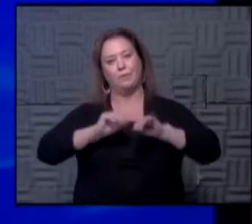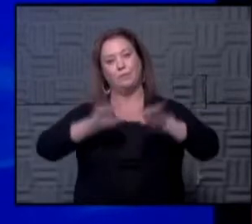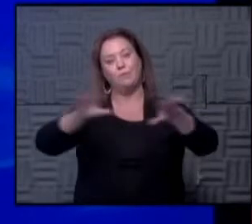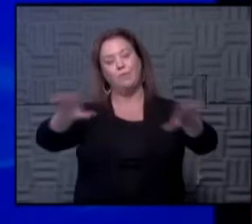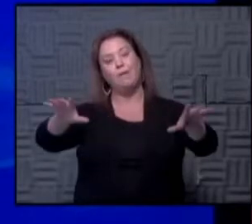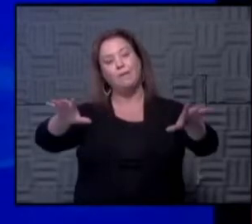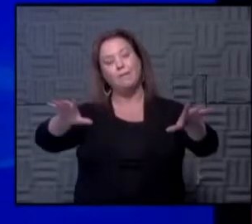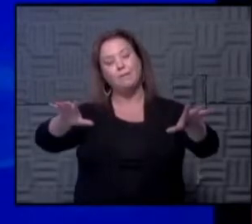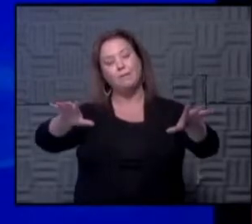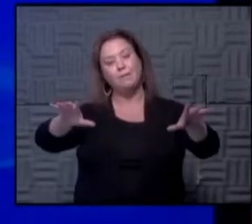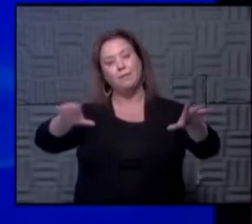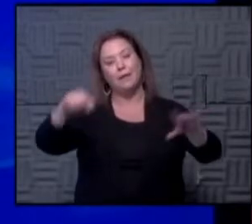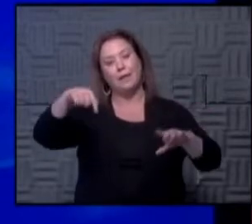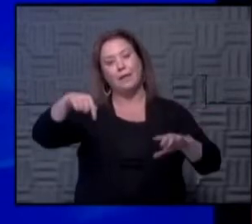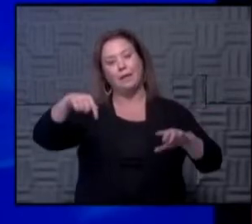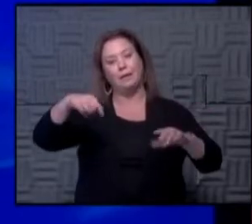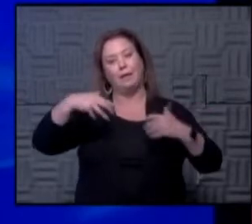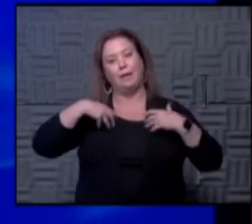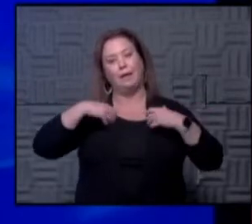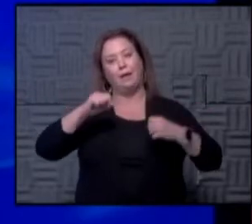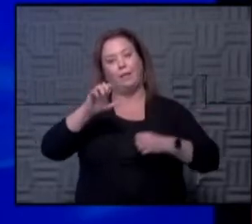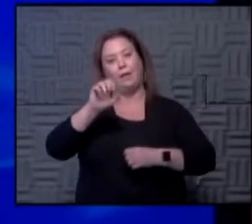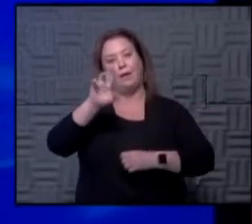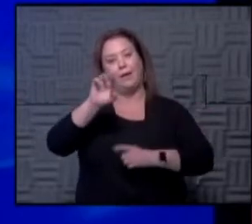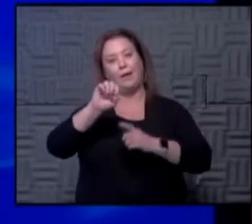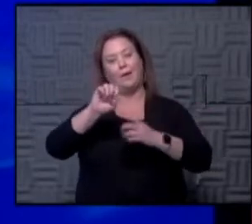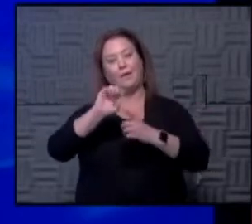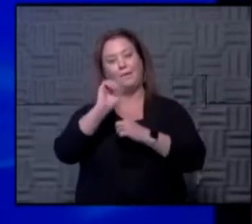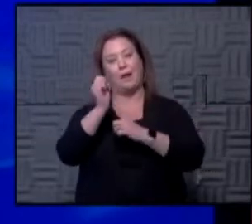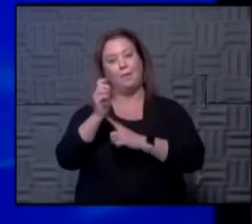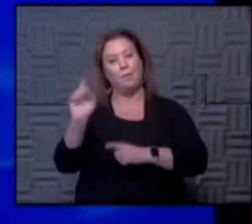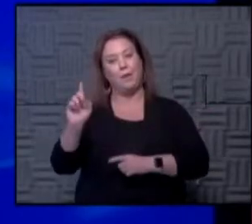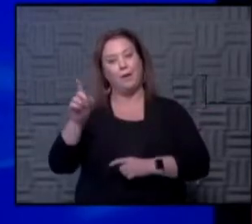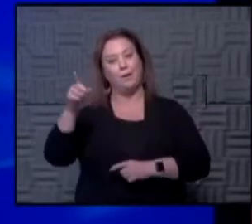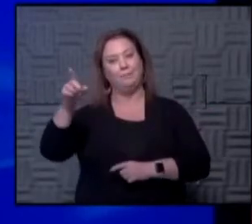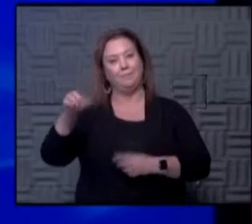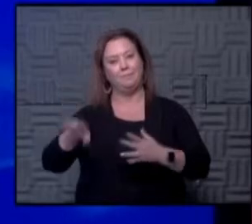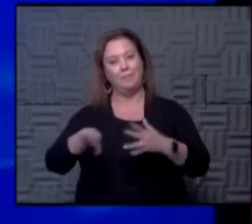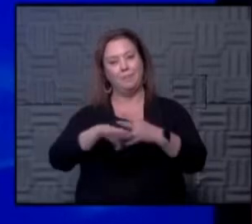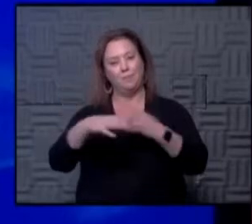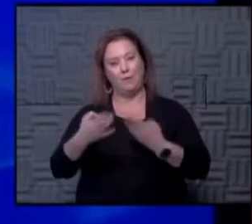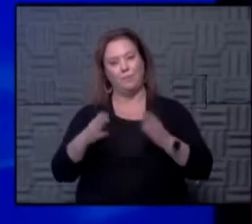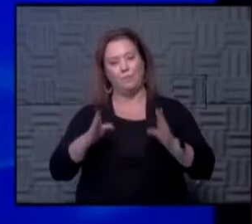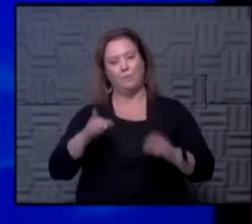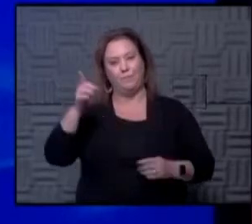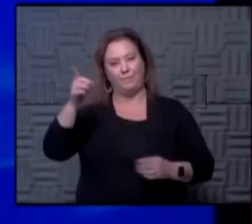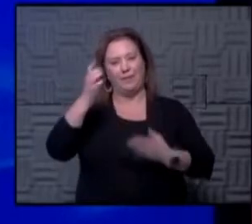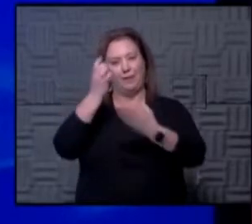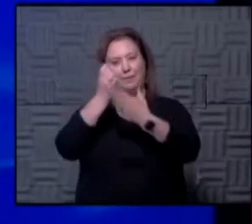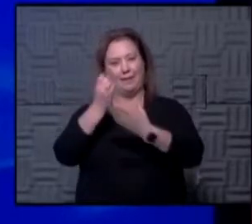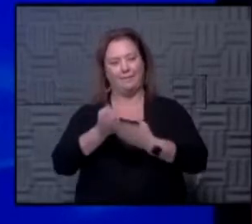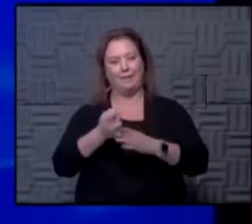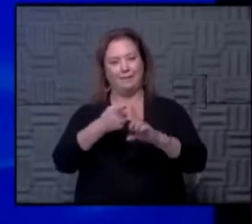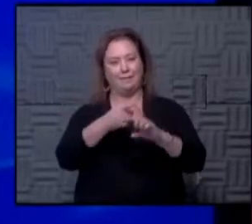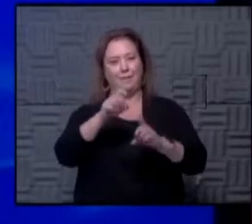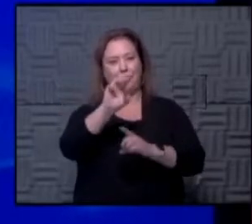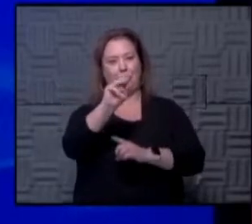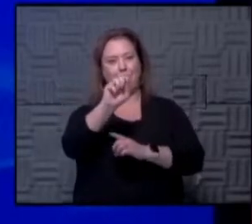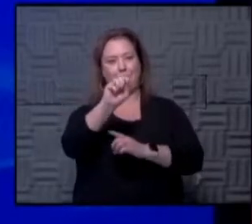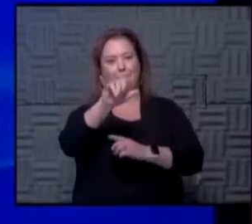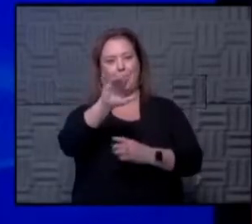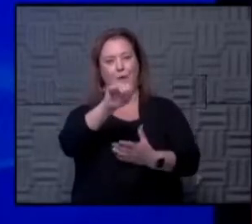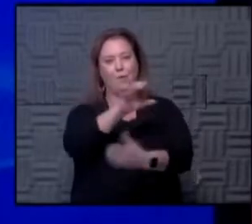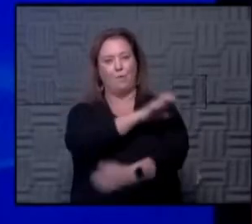spread or transmission in the healthcare environment is actually in the break room. And that was repeated in the evidence from the Mayo Clinic